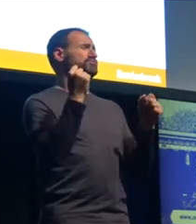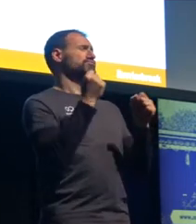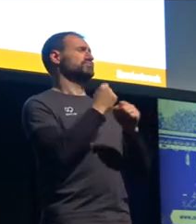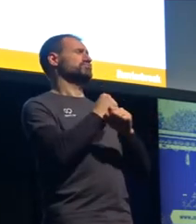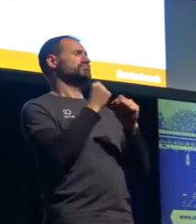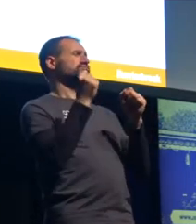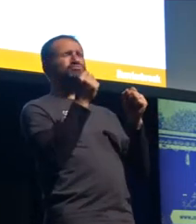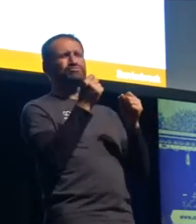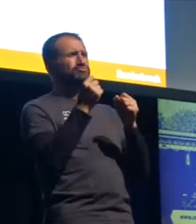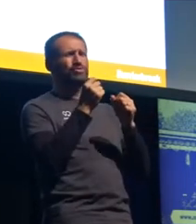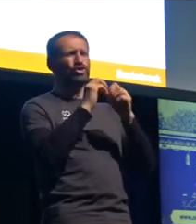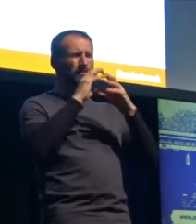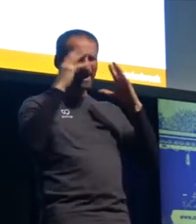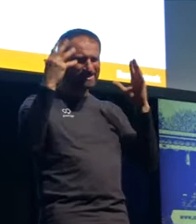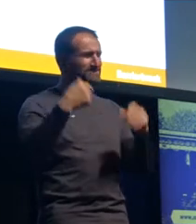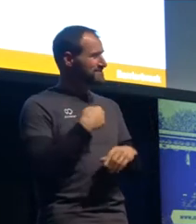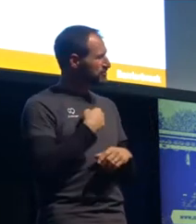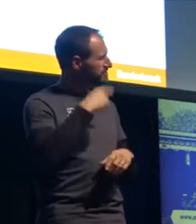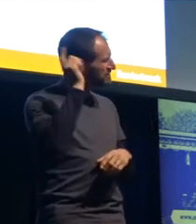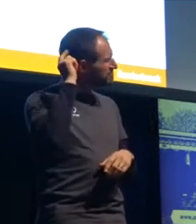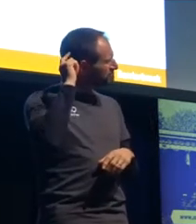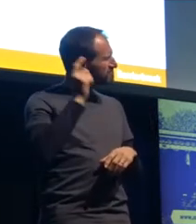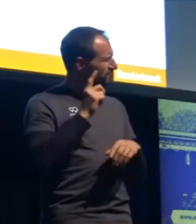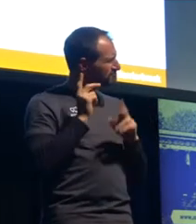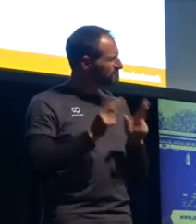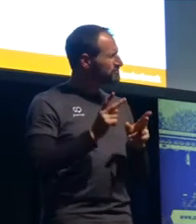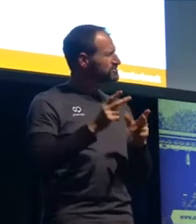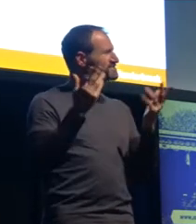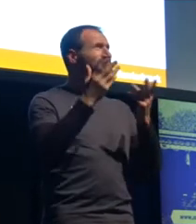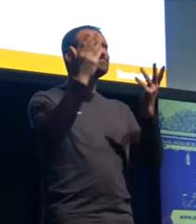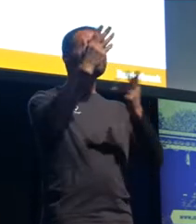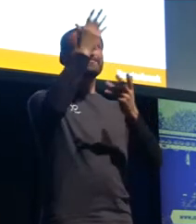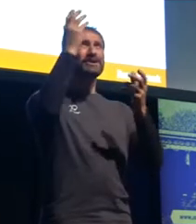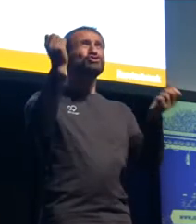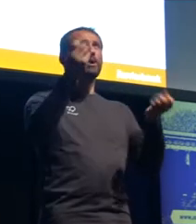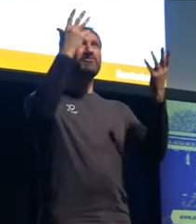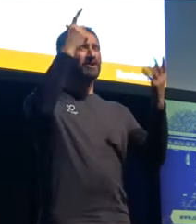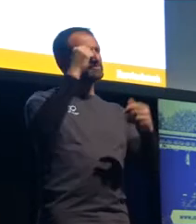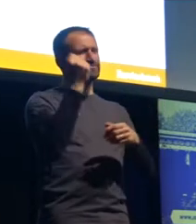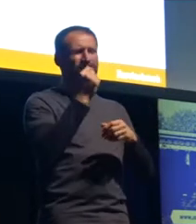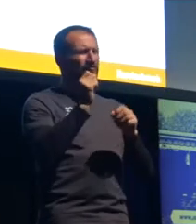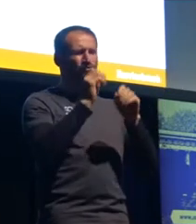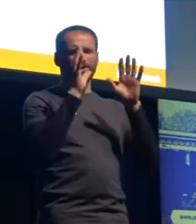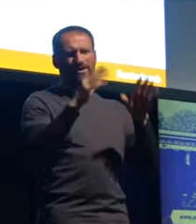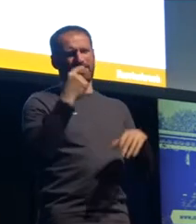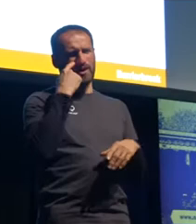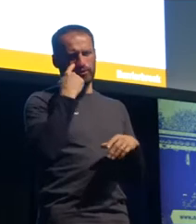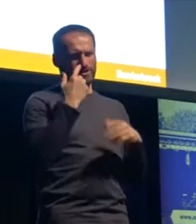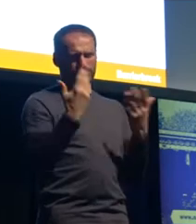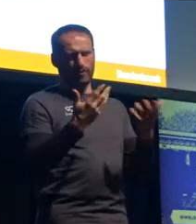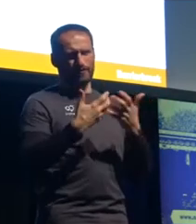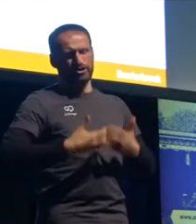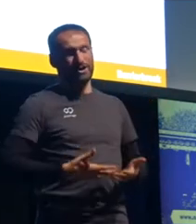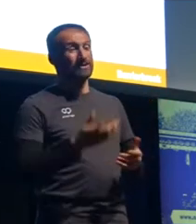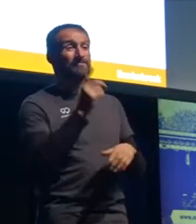how miraculously everything works over there. What I also found was that it's not the same with everyone. Everyone,